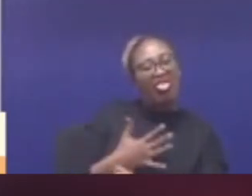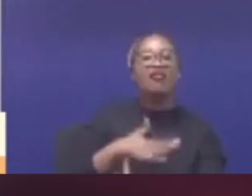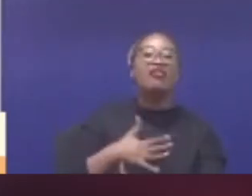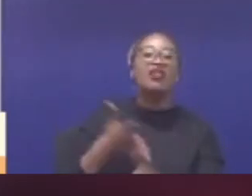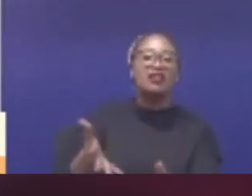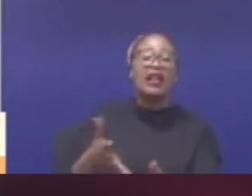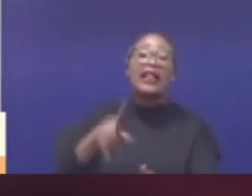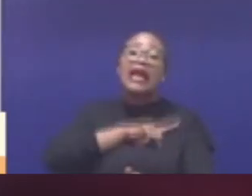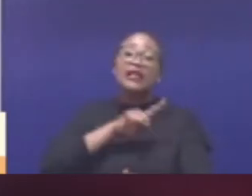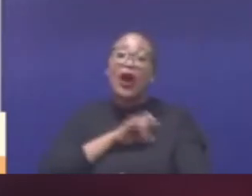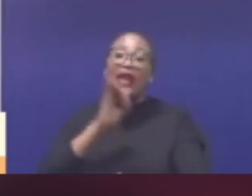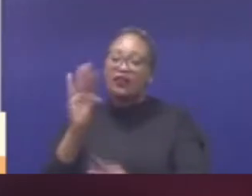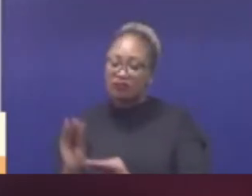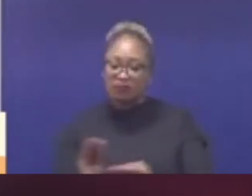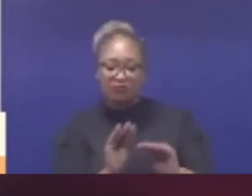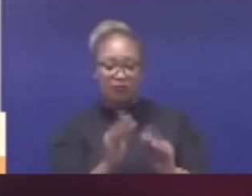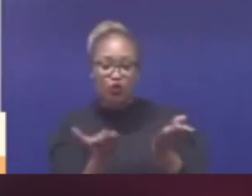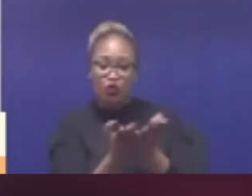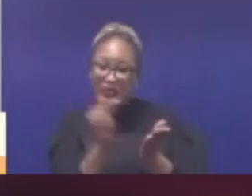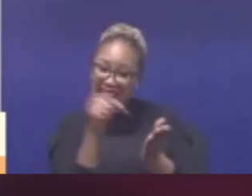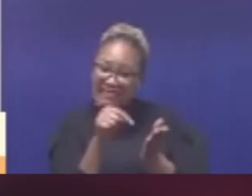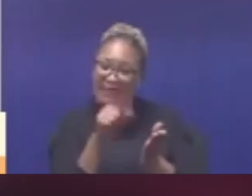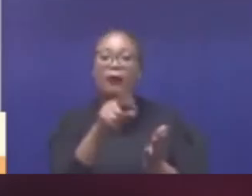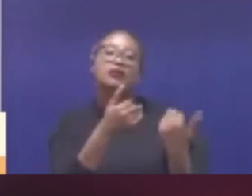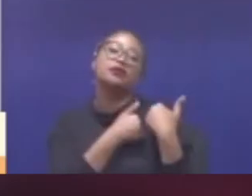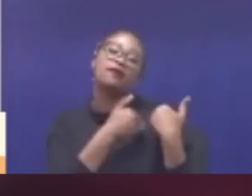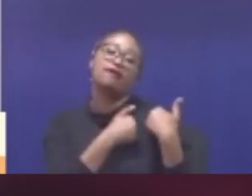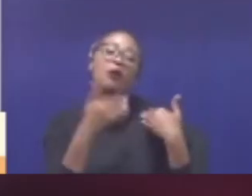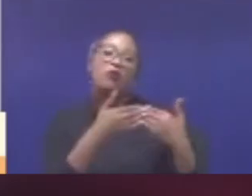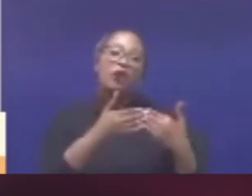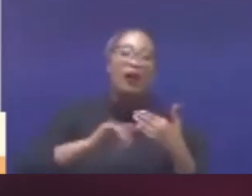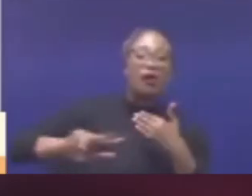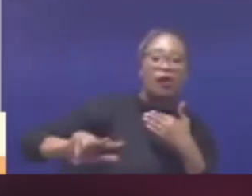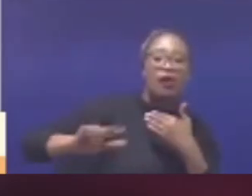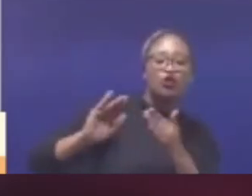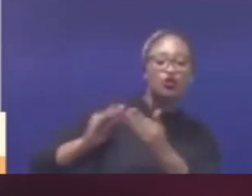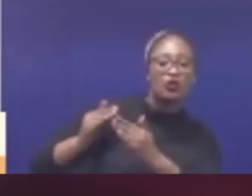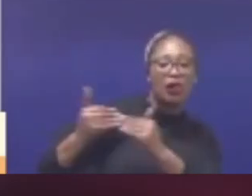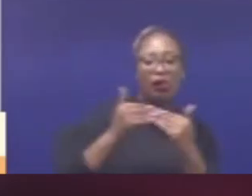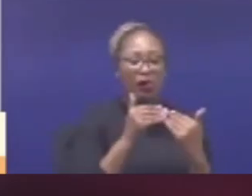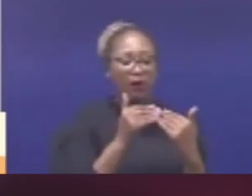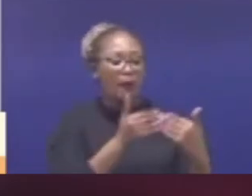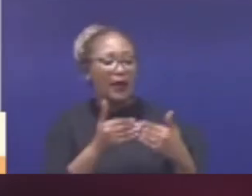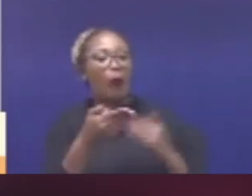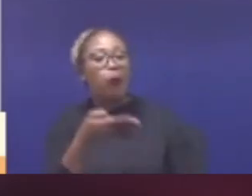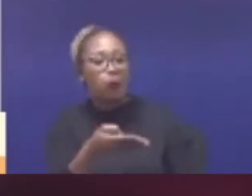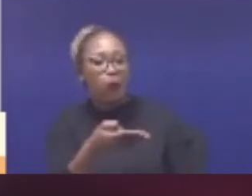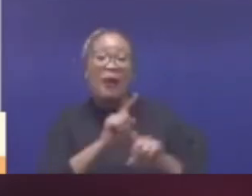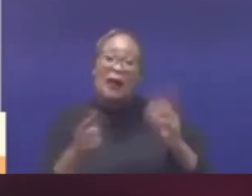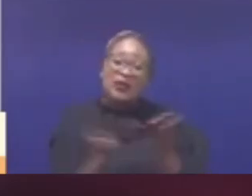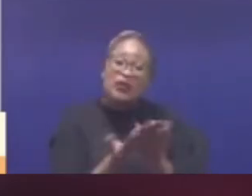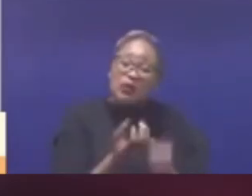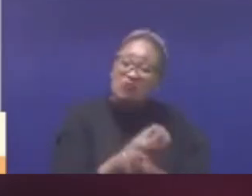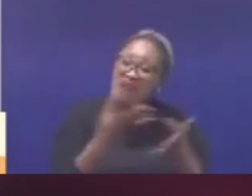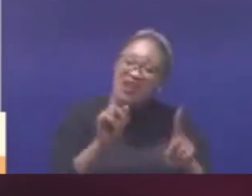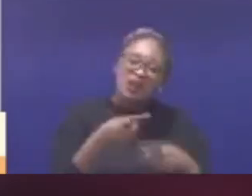environment that protects learners from society. Yet, far too many schools struggle to provide this because